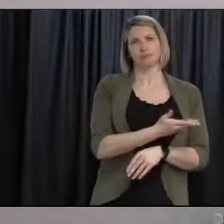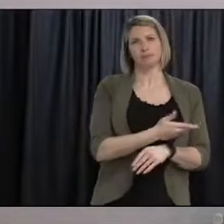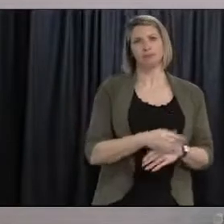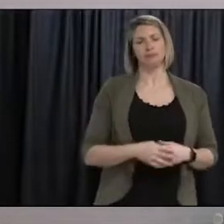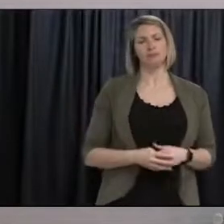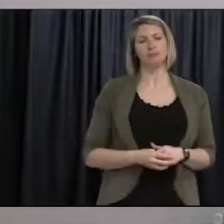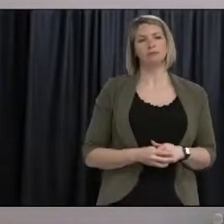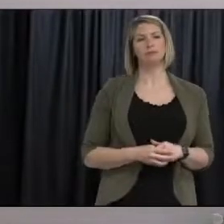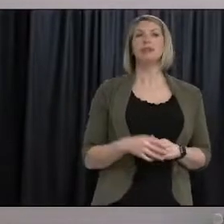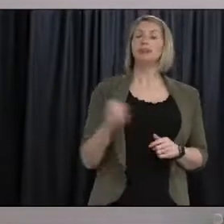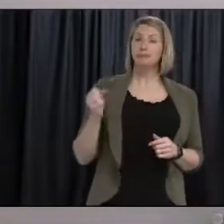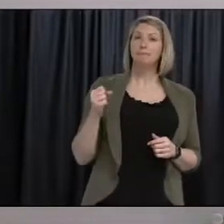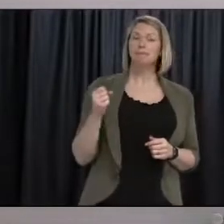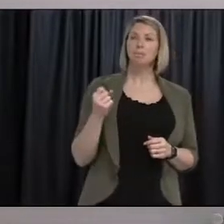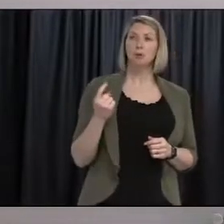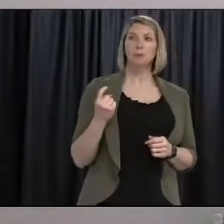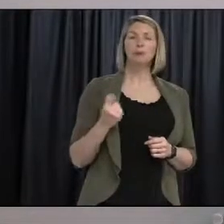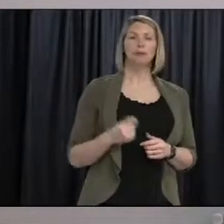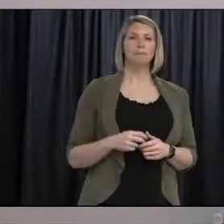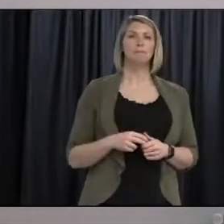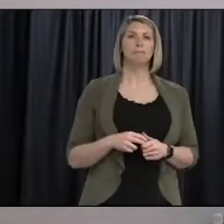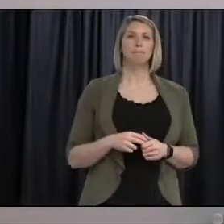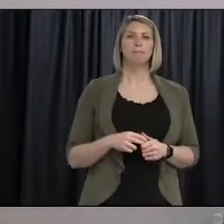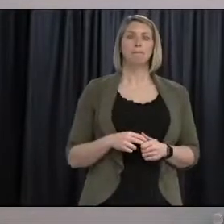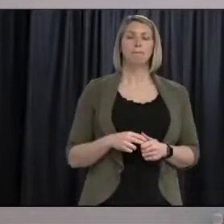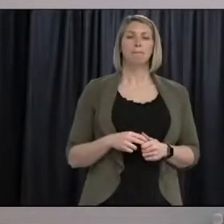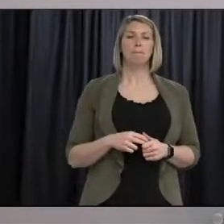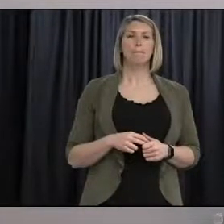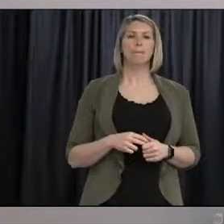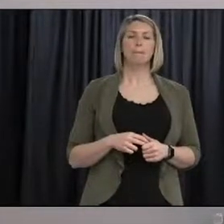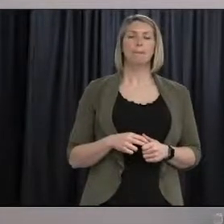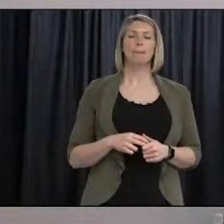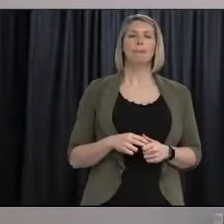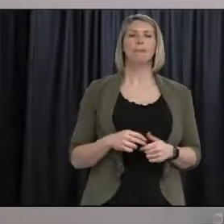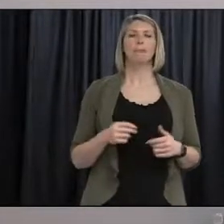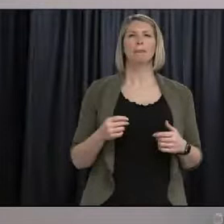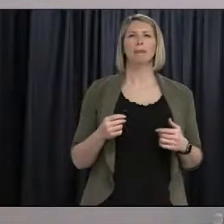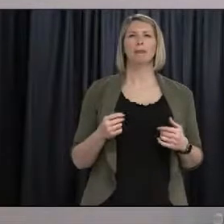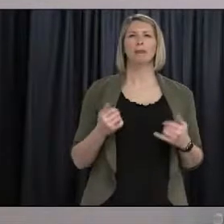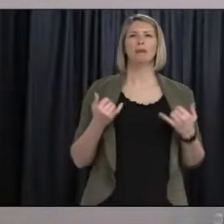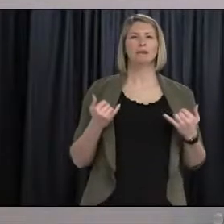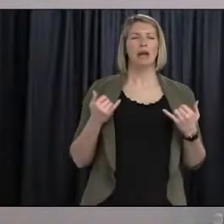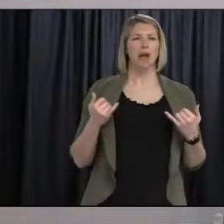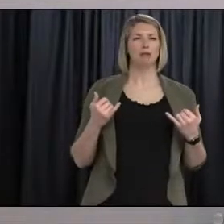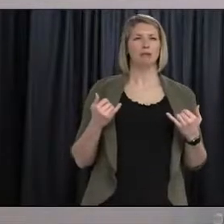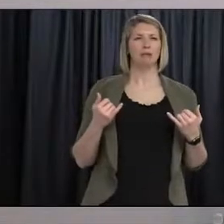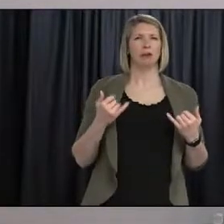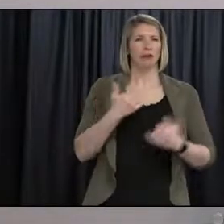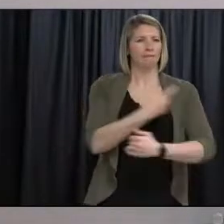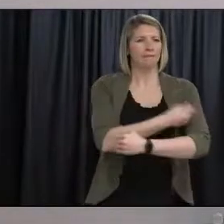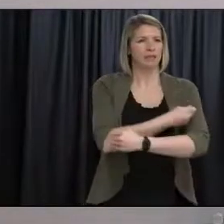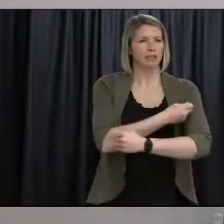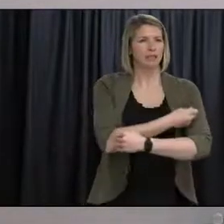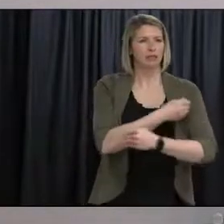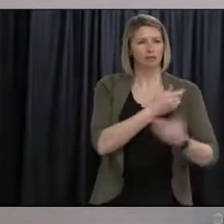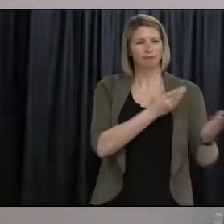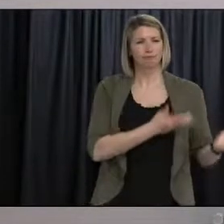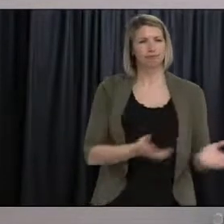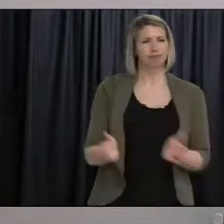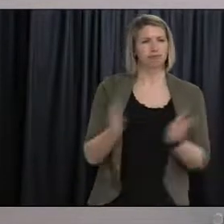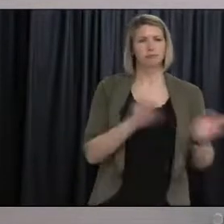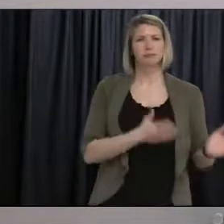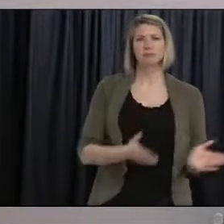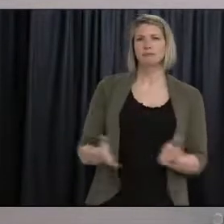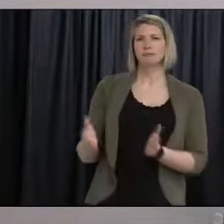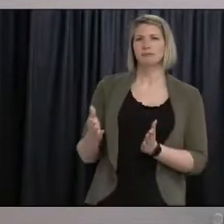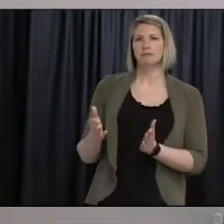Yes. In terms of where we stand with the vaccine rollout now, can we get an update on how close are we to being